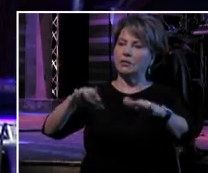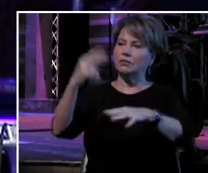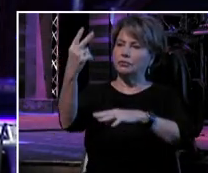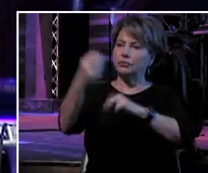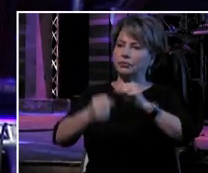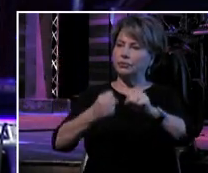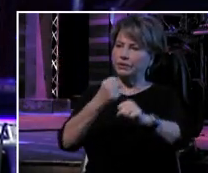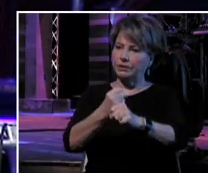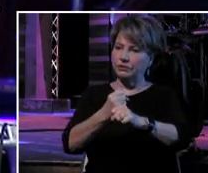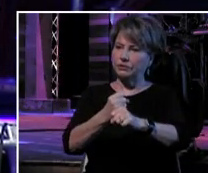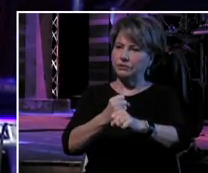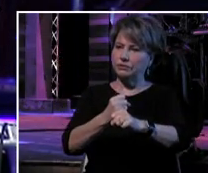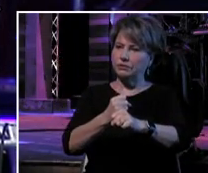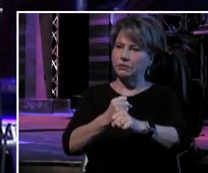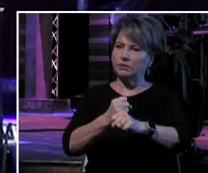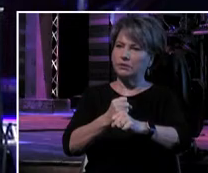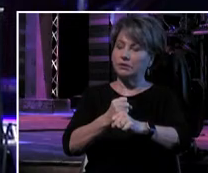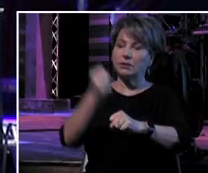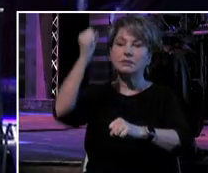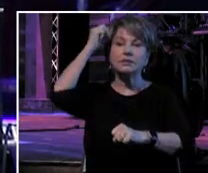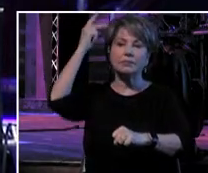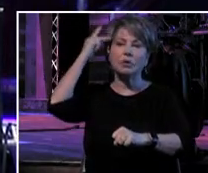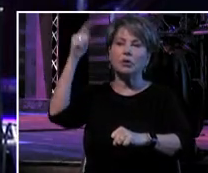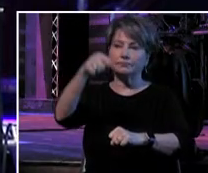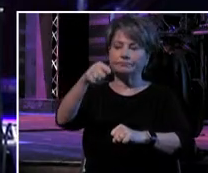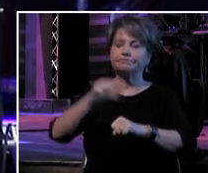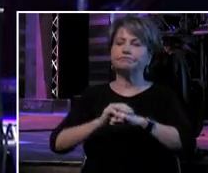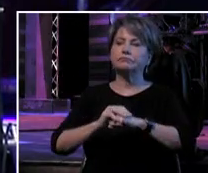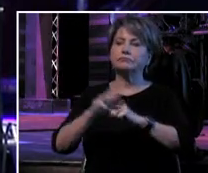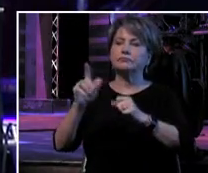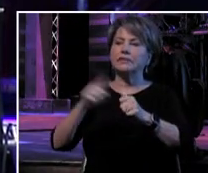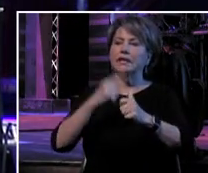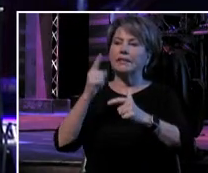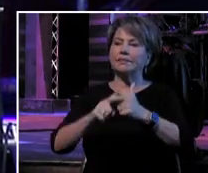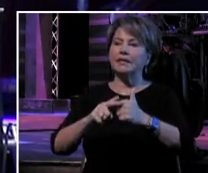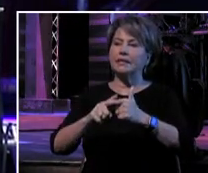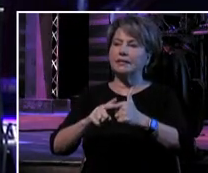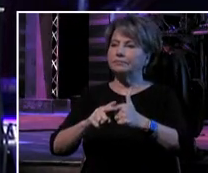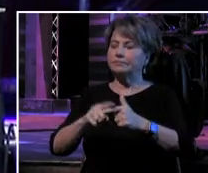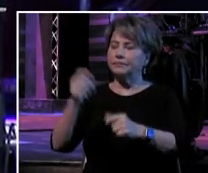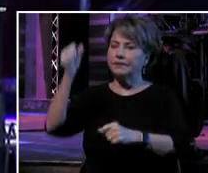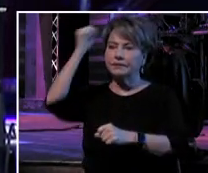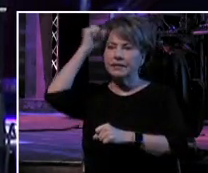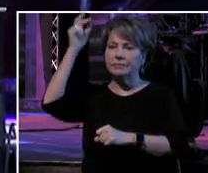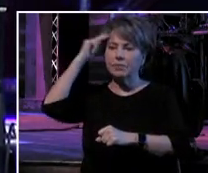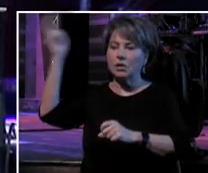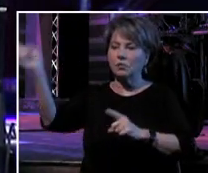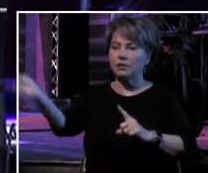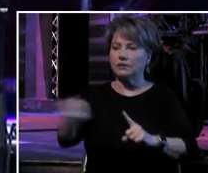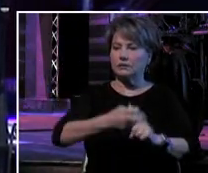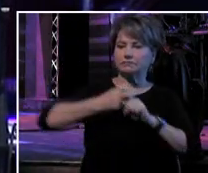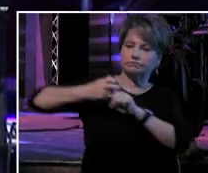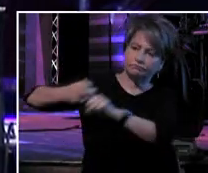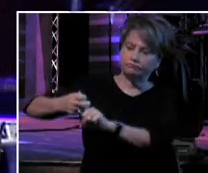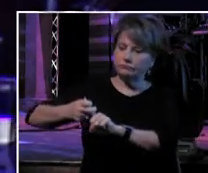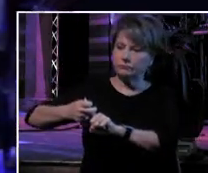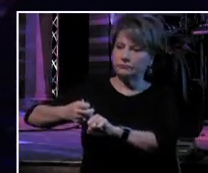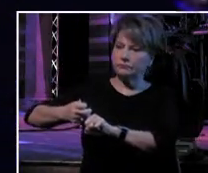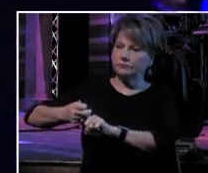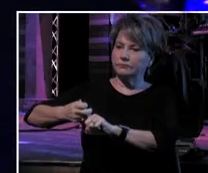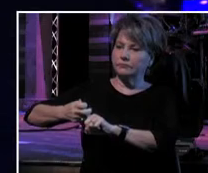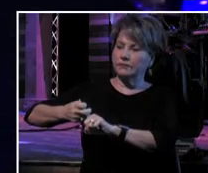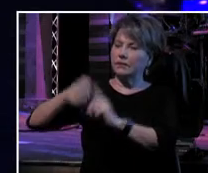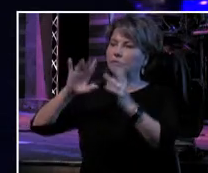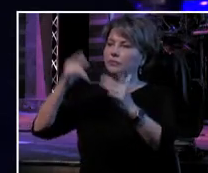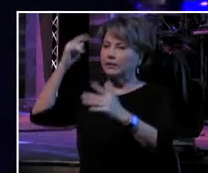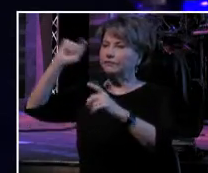Rome. And when he wrote Philippians, he was in a house arrest in Rome, waiting trial.